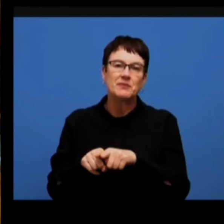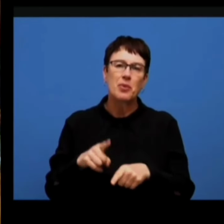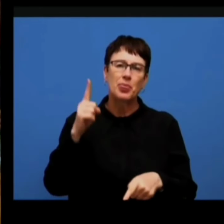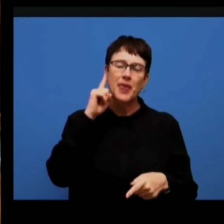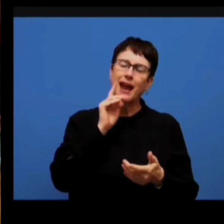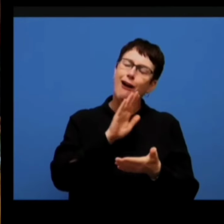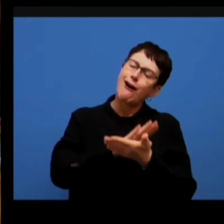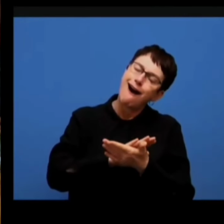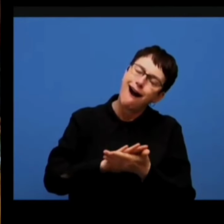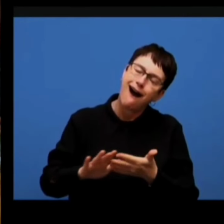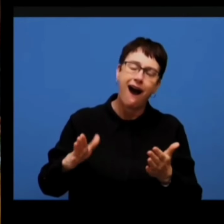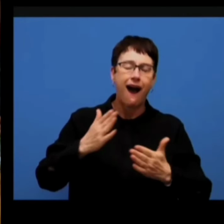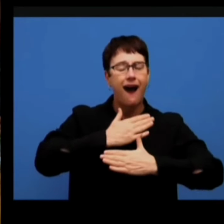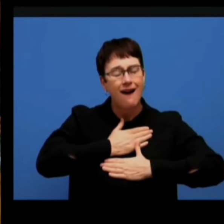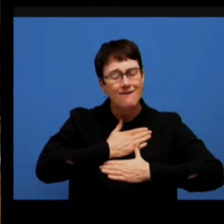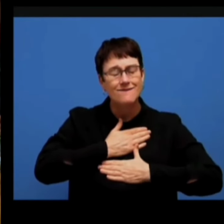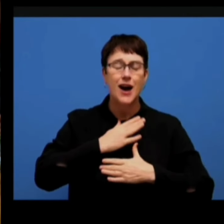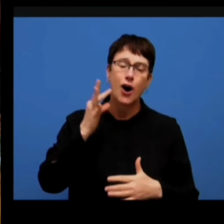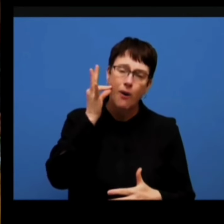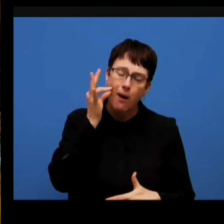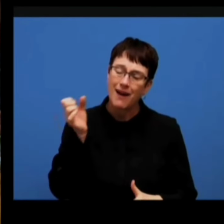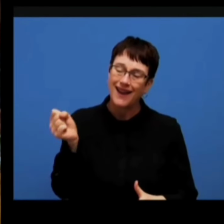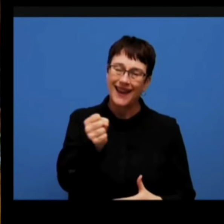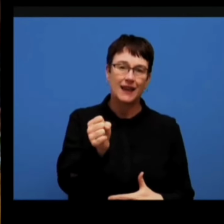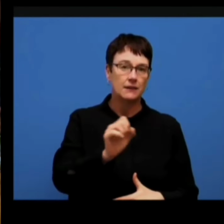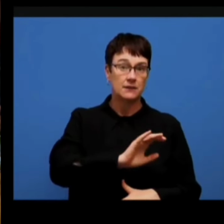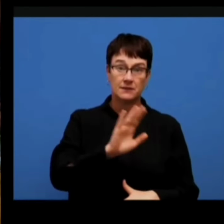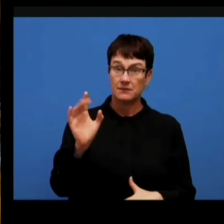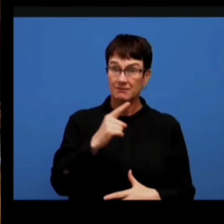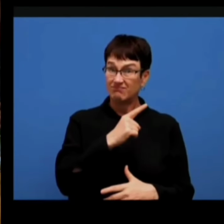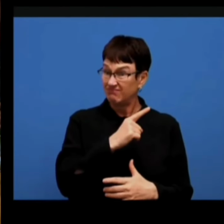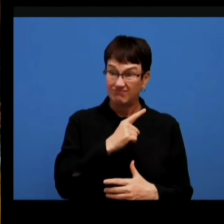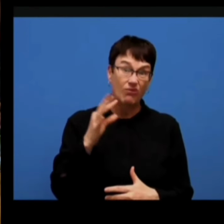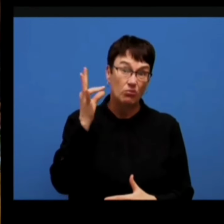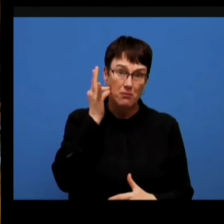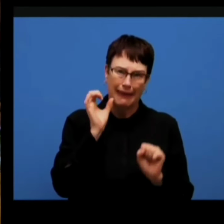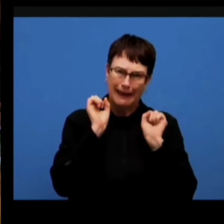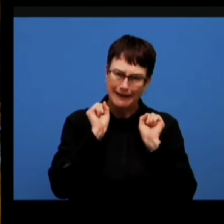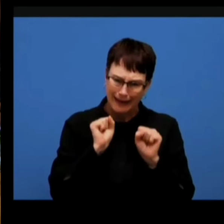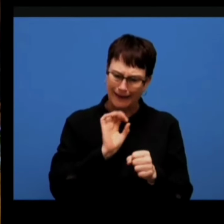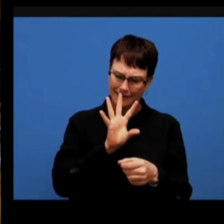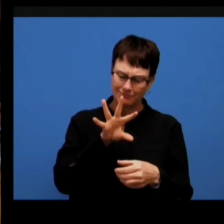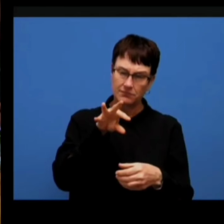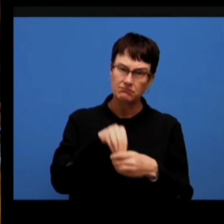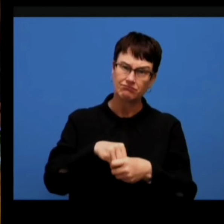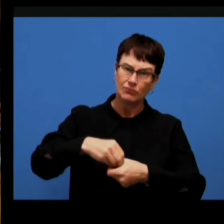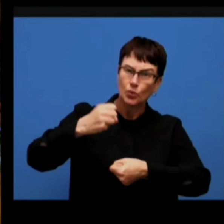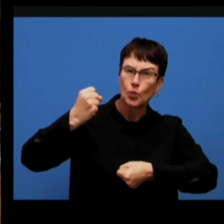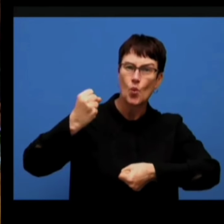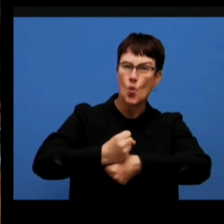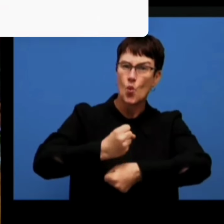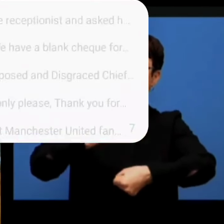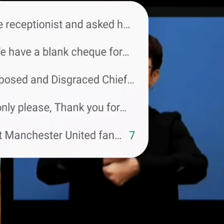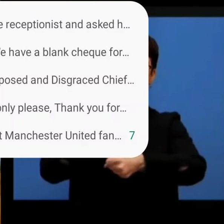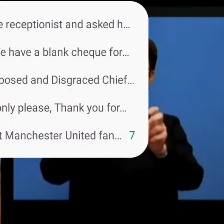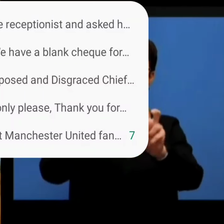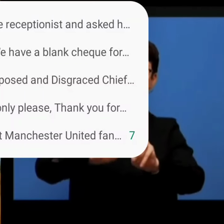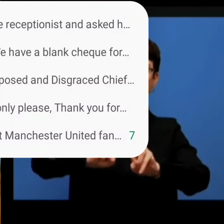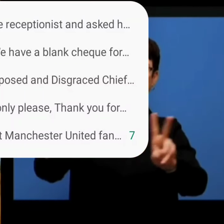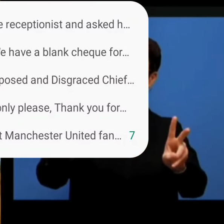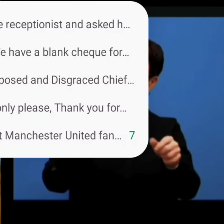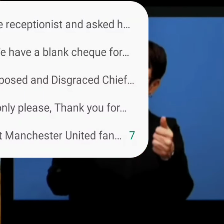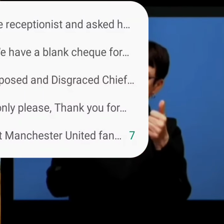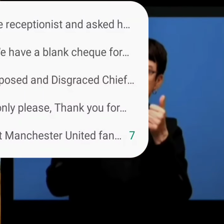And I come back to the peace process in Colombia. I am a witness of the role of women in